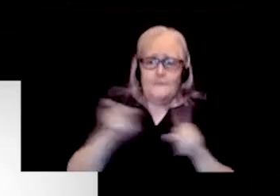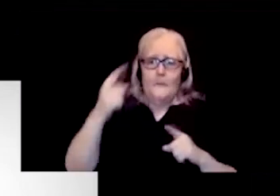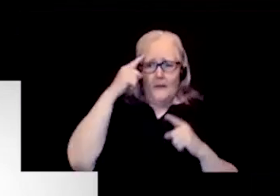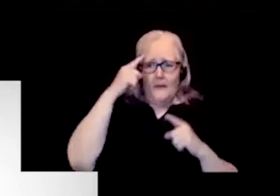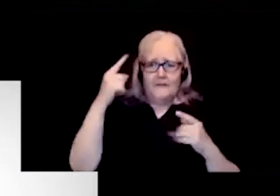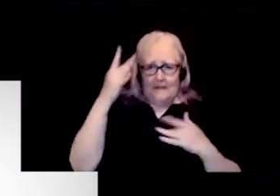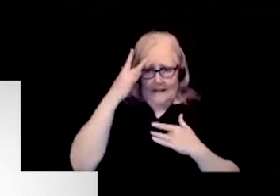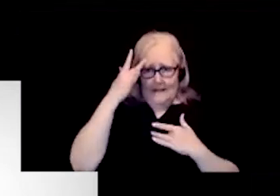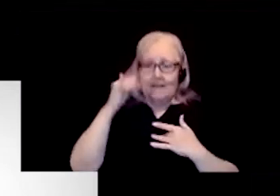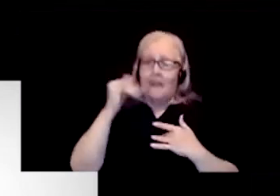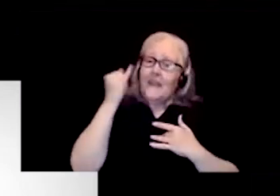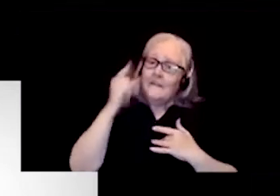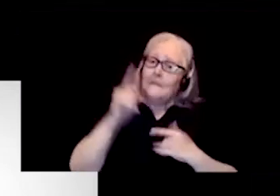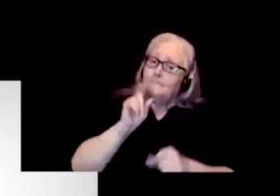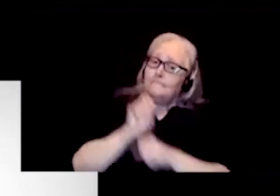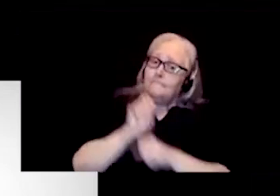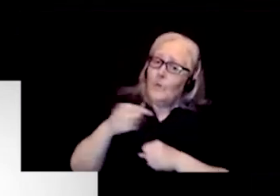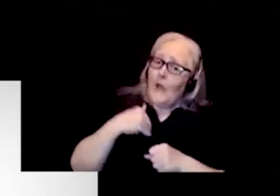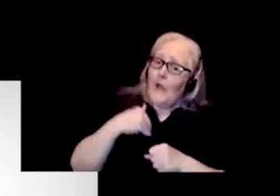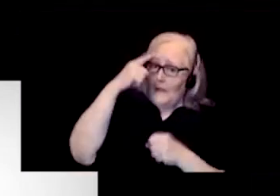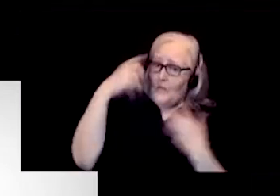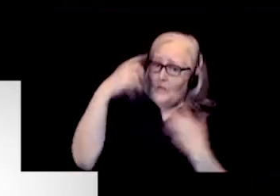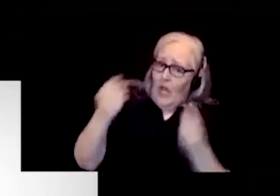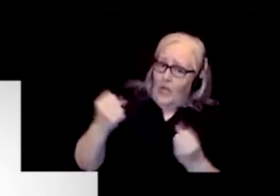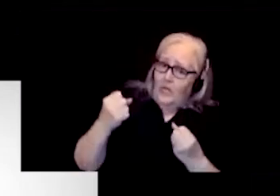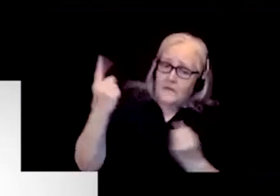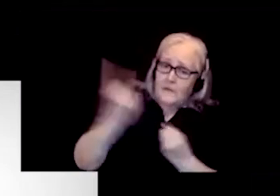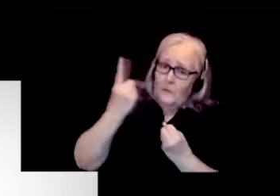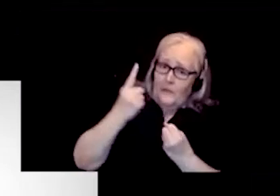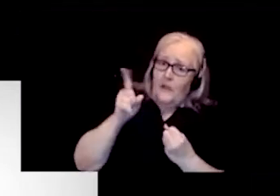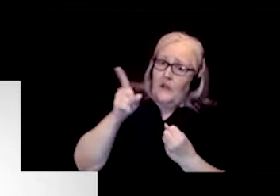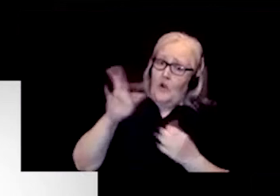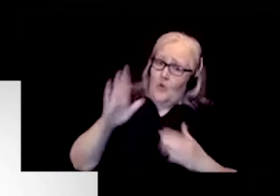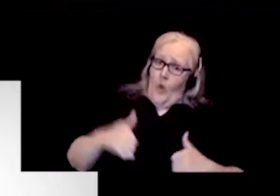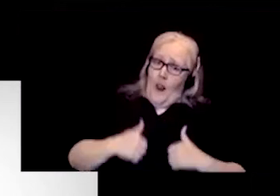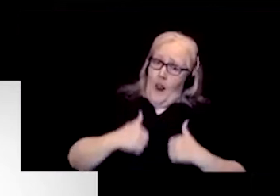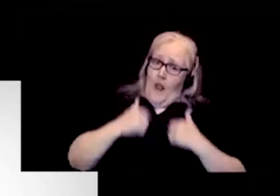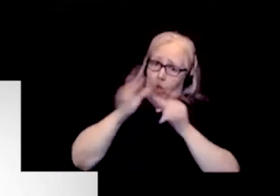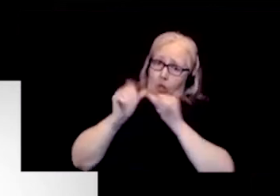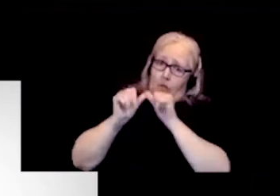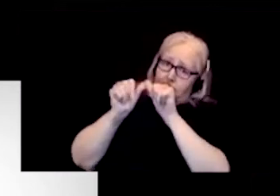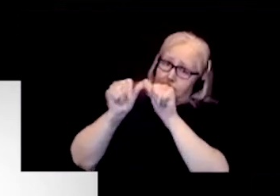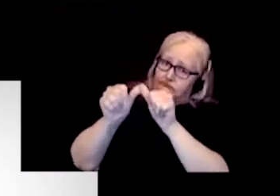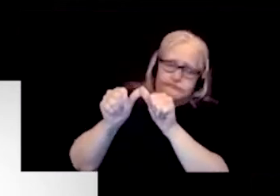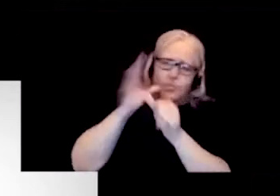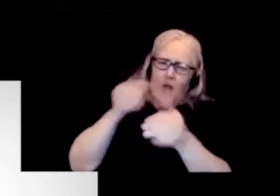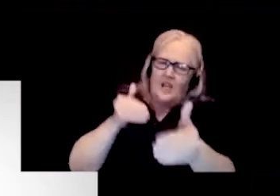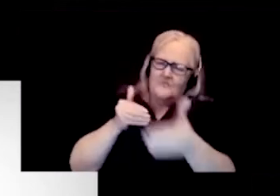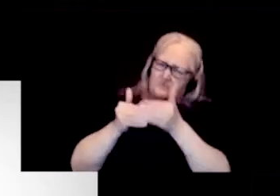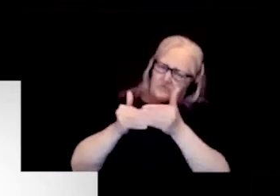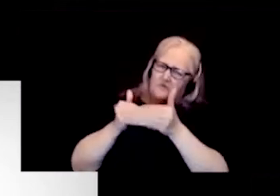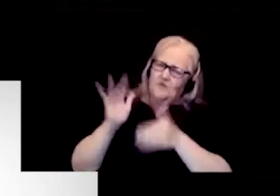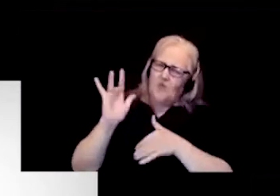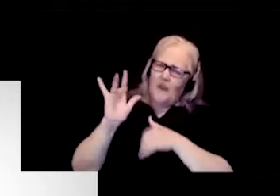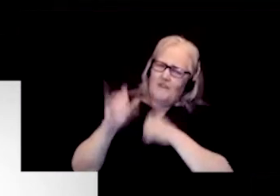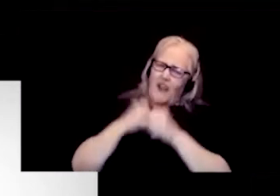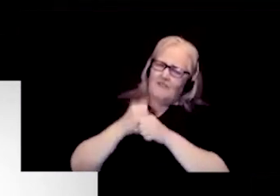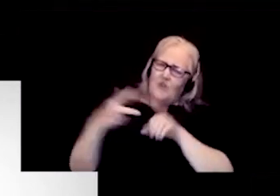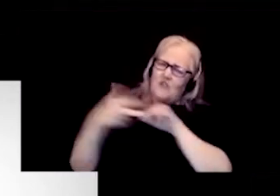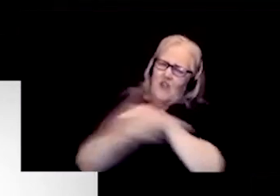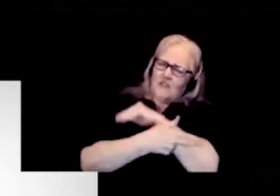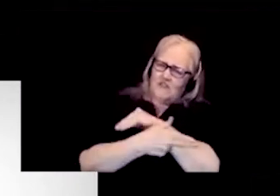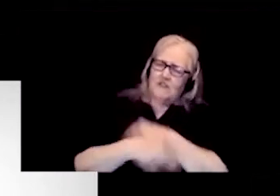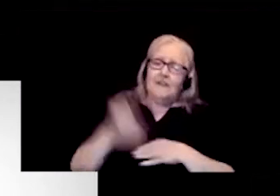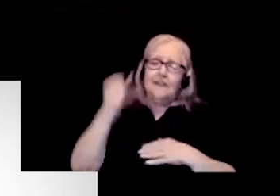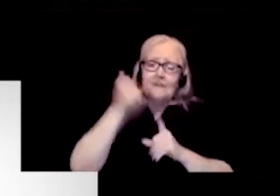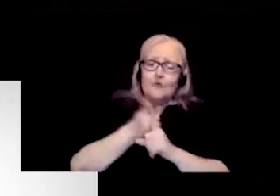health issue, your life expectancy is cut significantly by 25 years. If you're an LGBTQ+ youth, you're